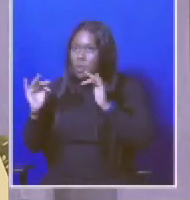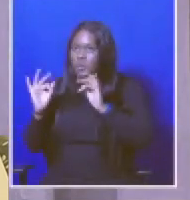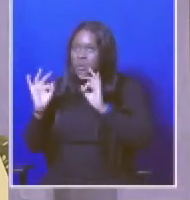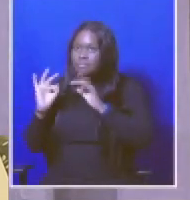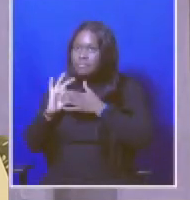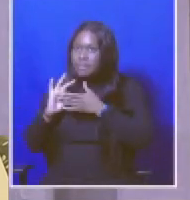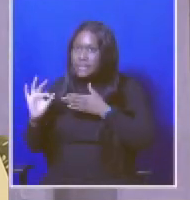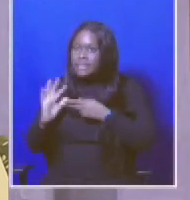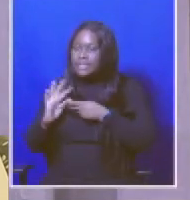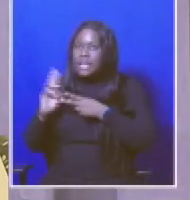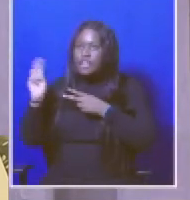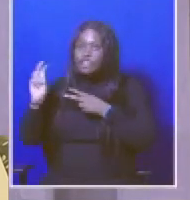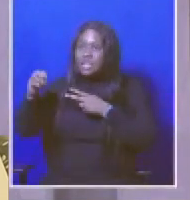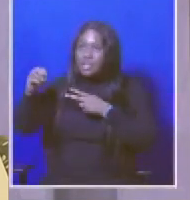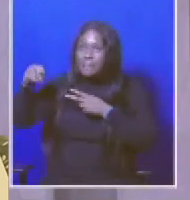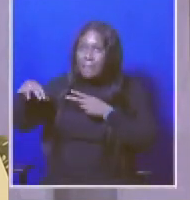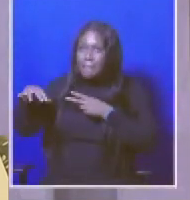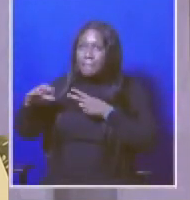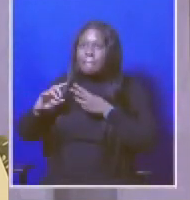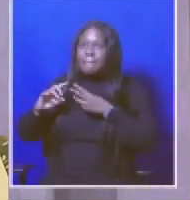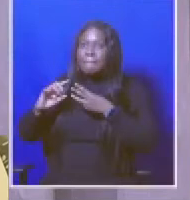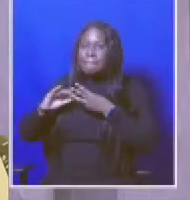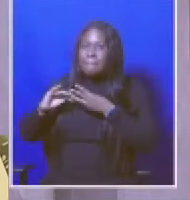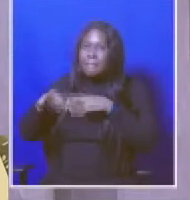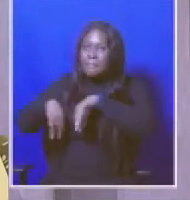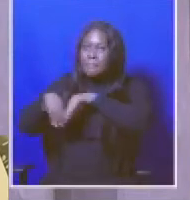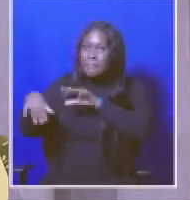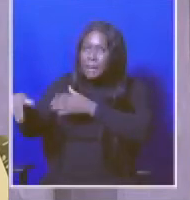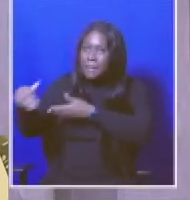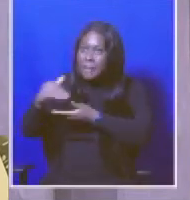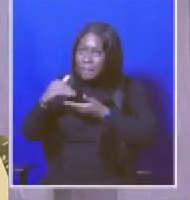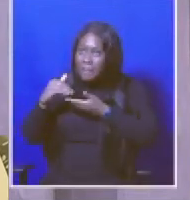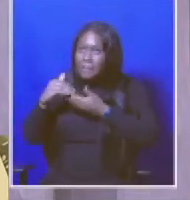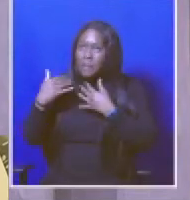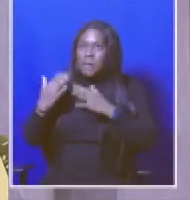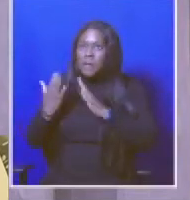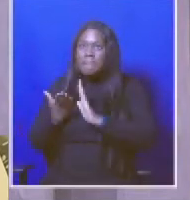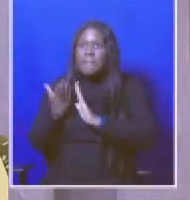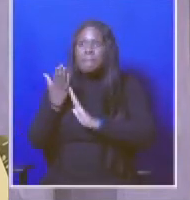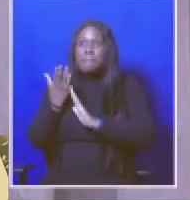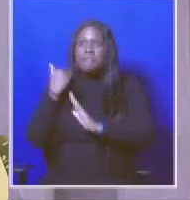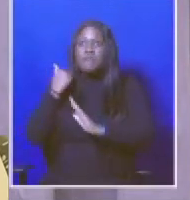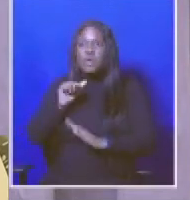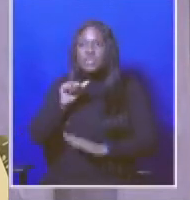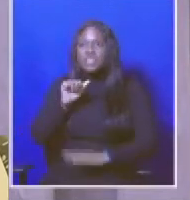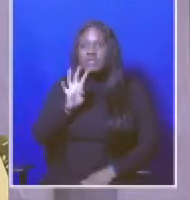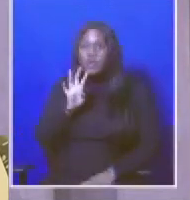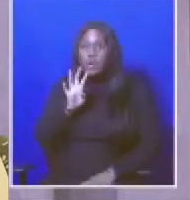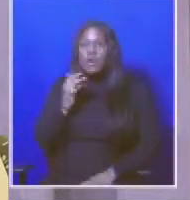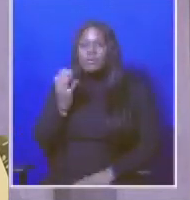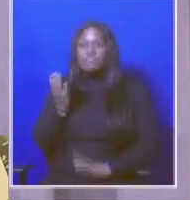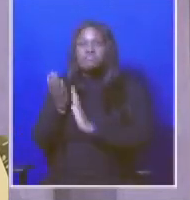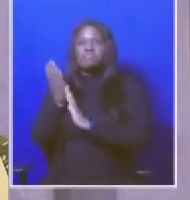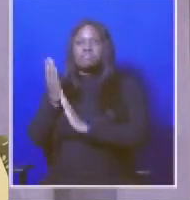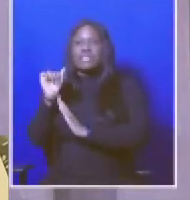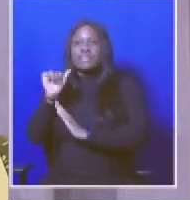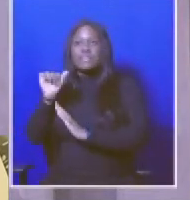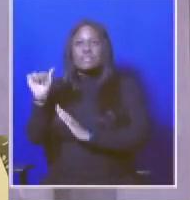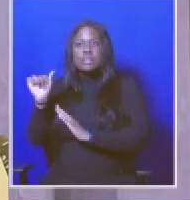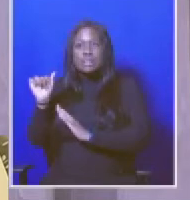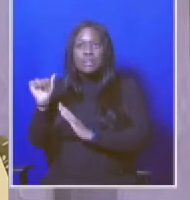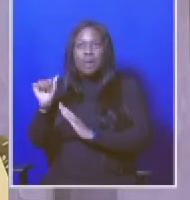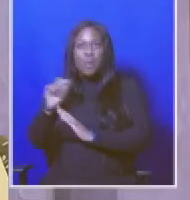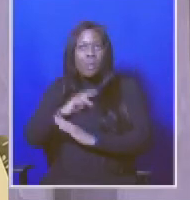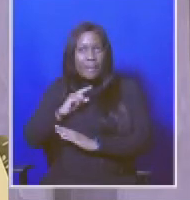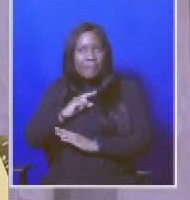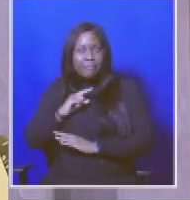to 66. Among other things, this increase can be attributed to lack of capacity,